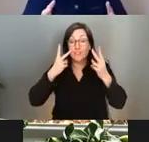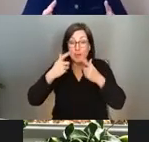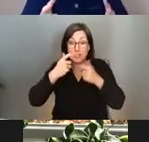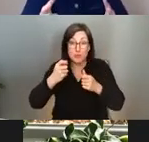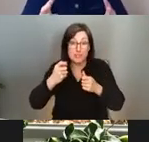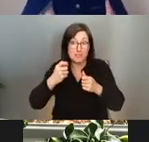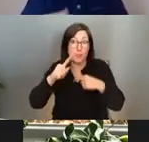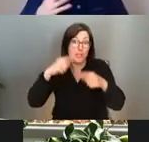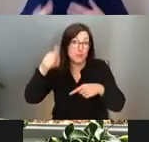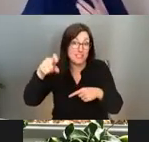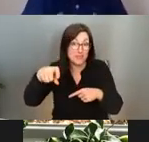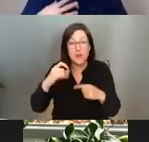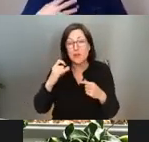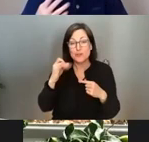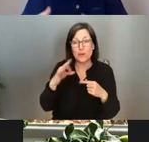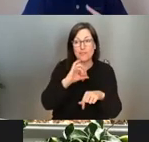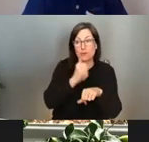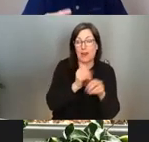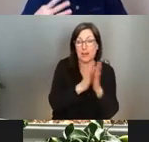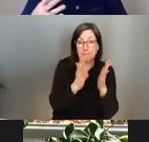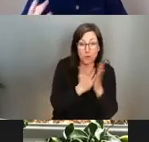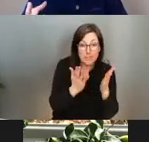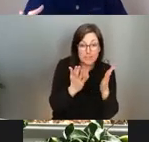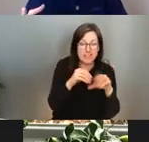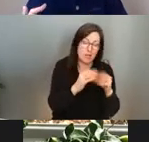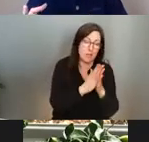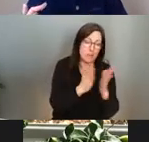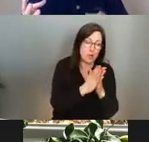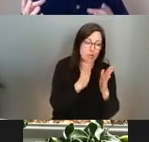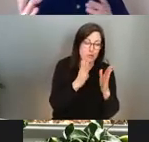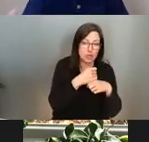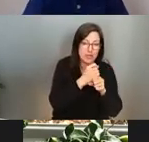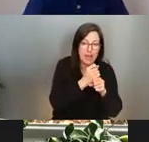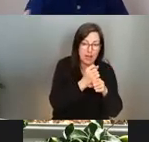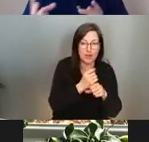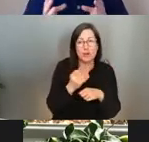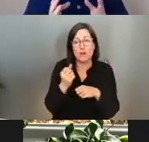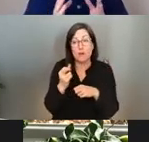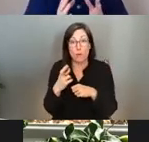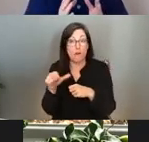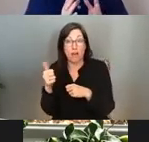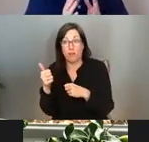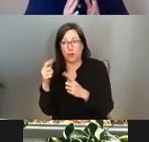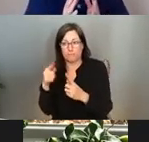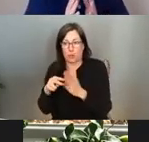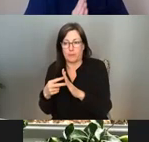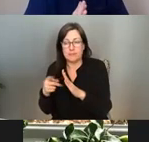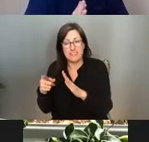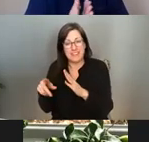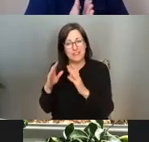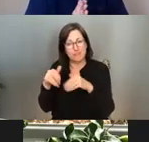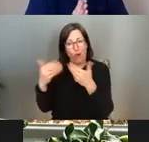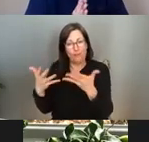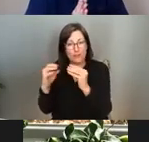So if you're creating books in Book Creator or some different purposes, that offers some